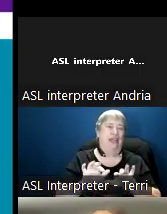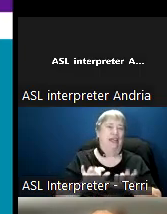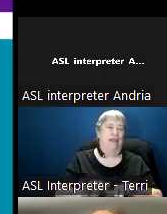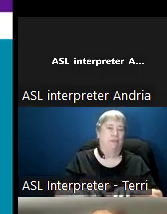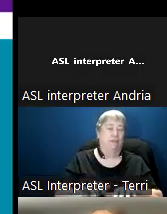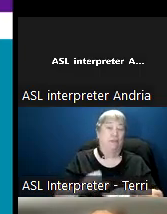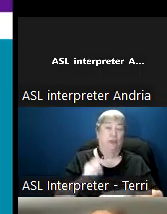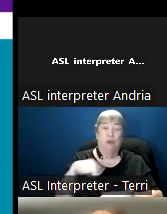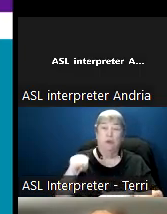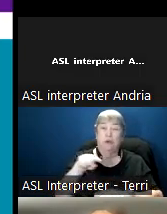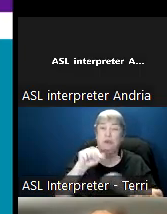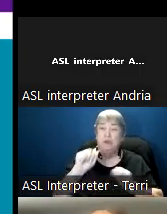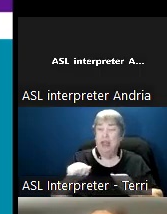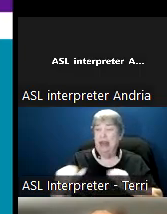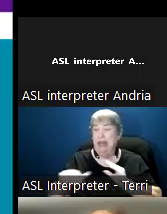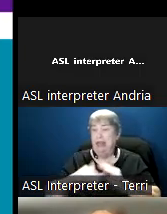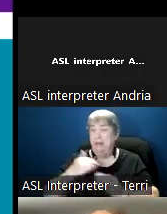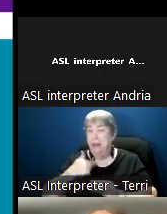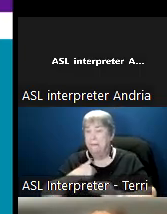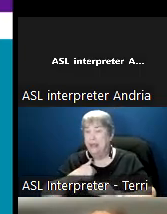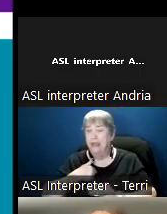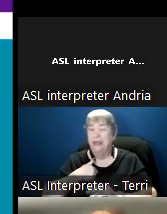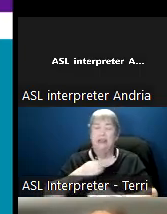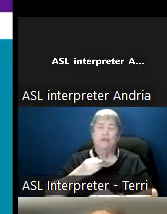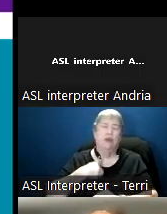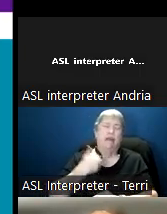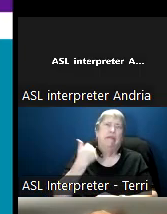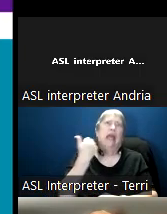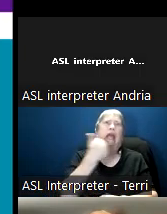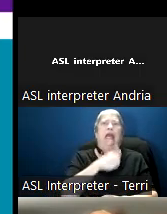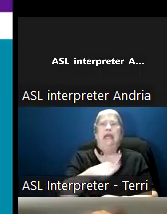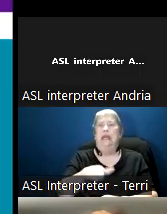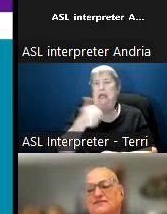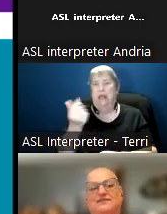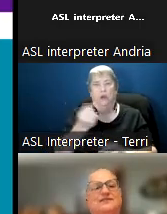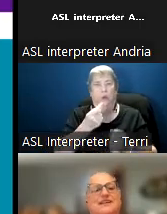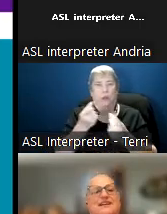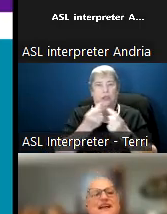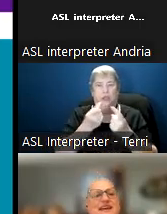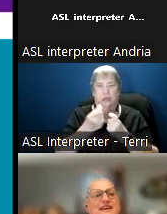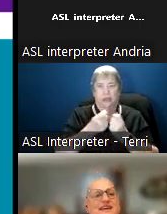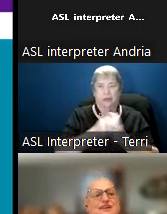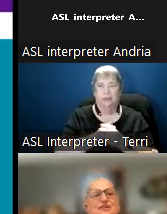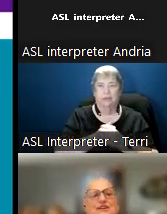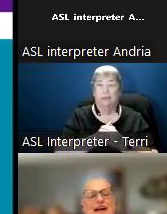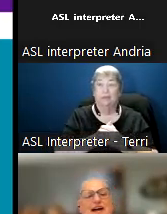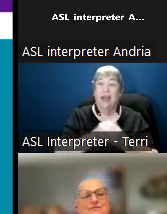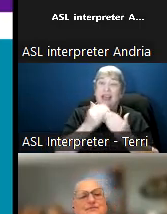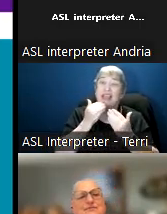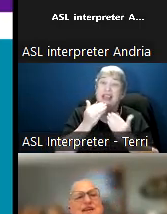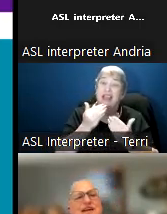And so you can feel free to email me if you have any further questions. Thank